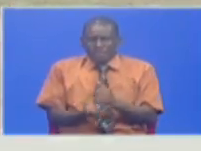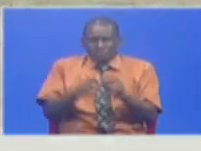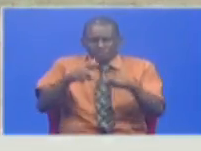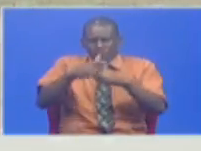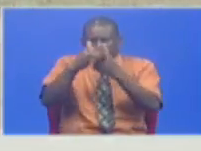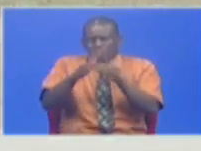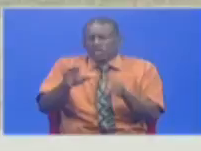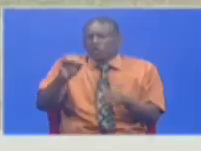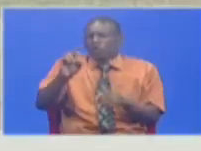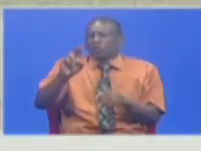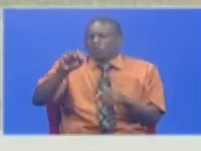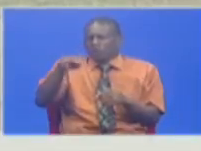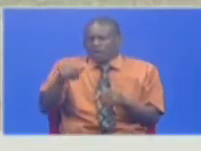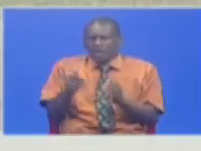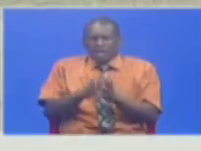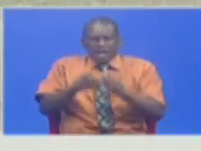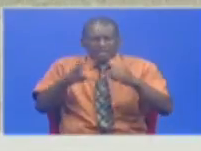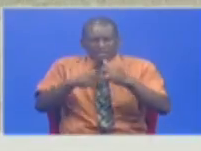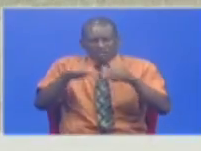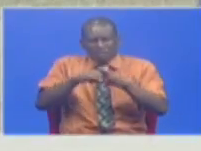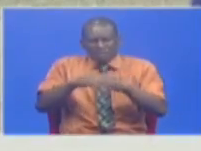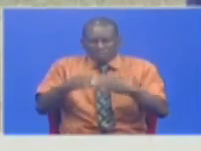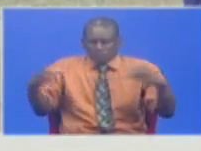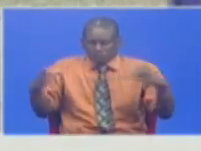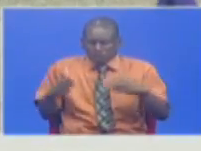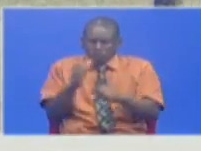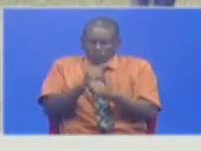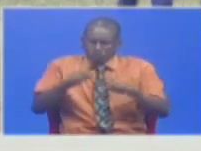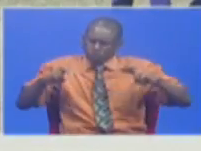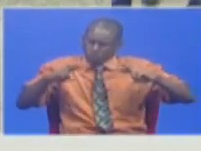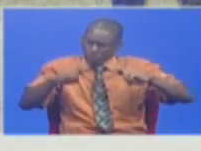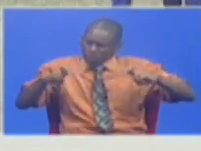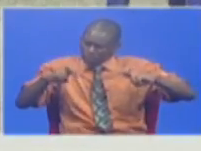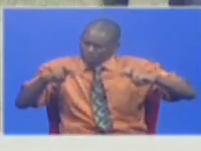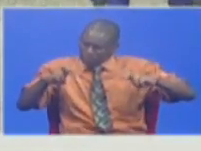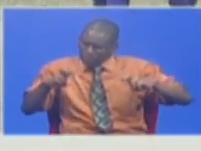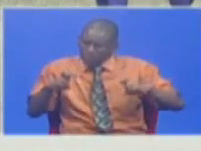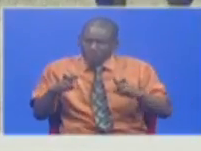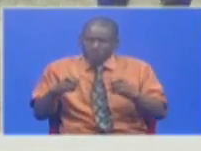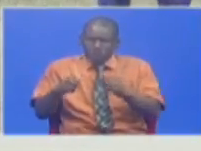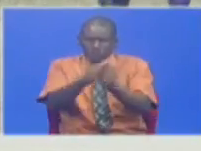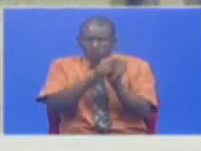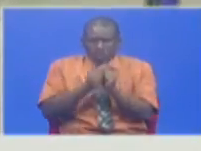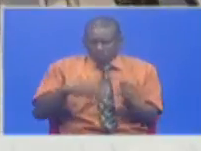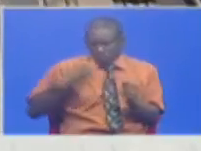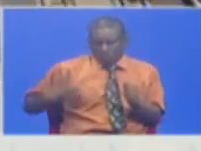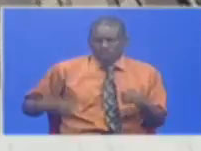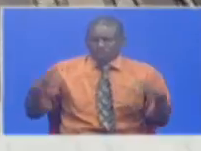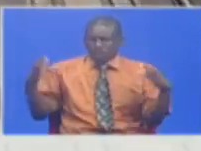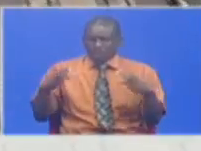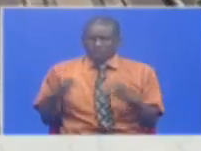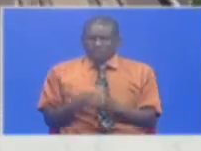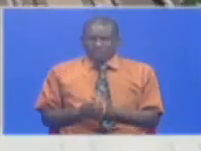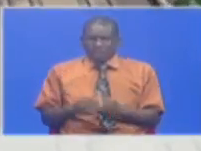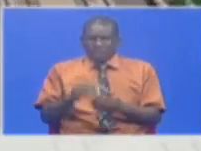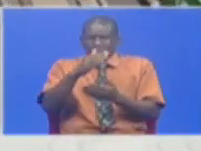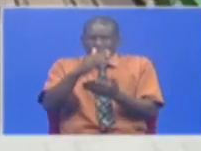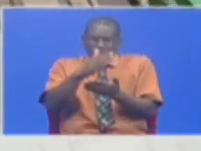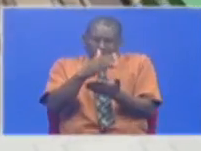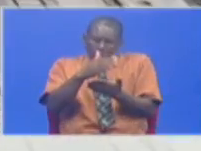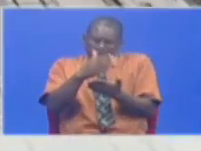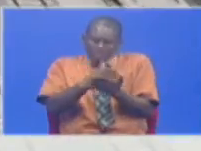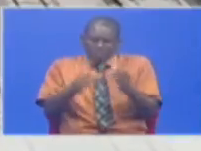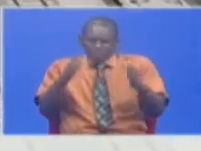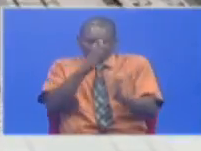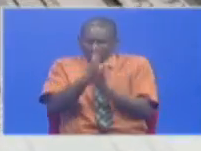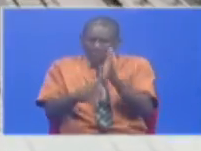Ouna and his seven-member team conduct a feasibility study together with the Chinese company. Part of the plan was to have an